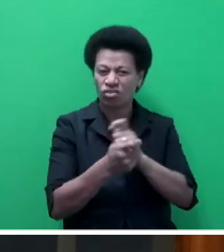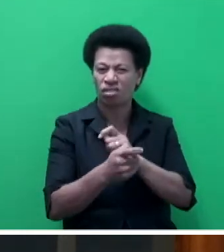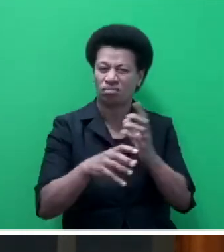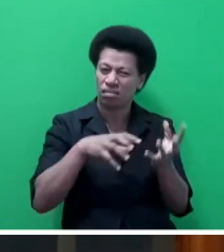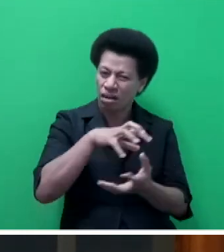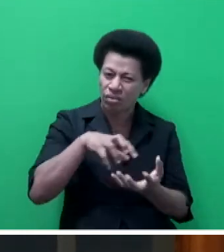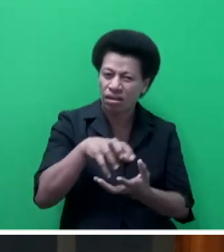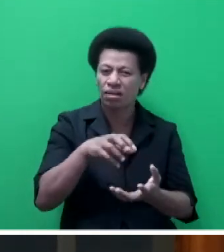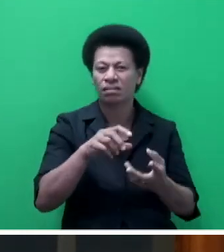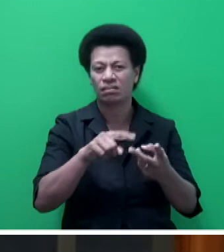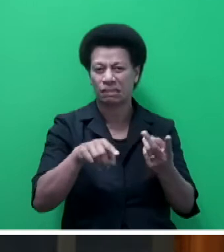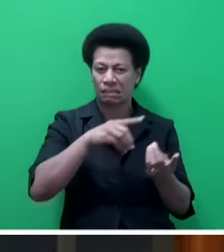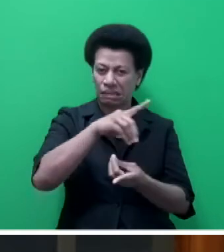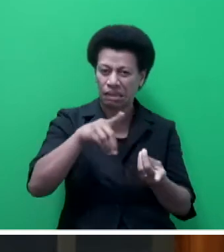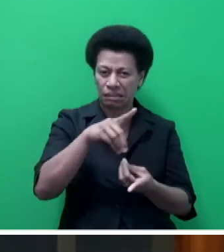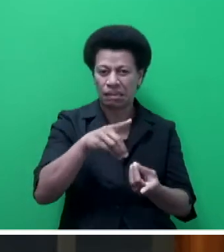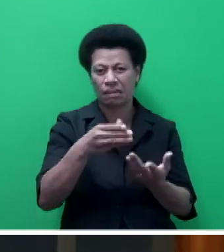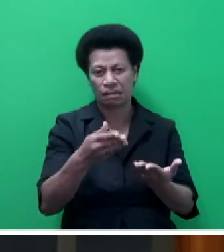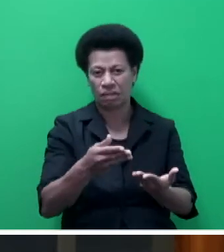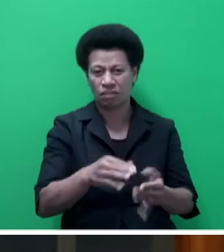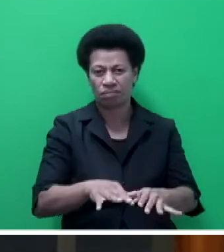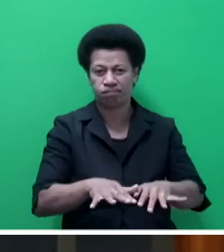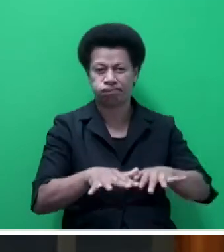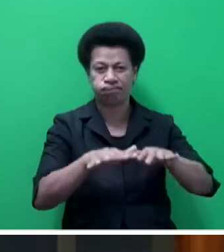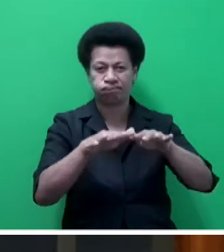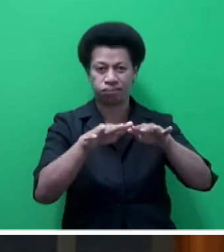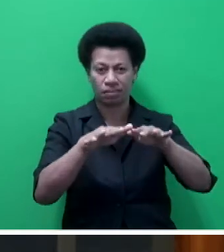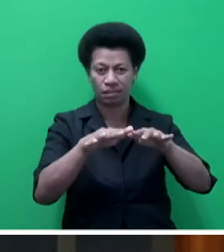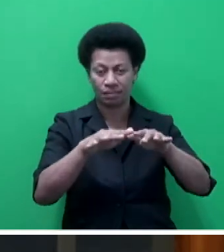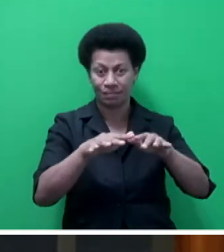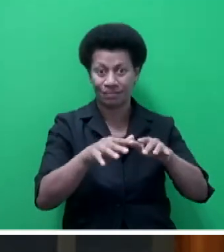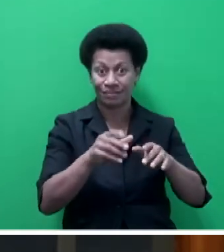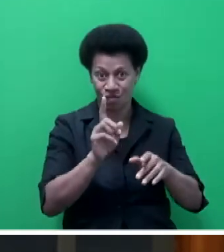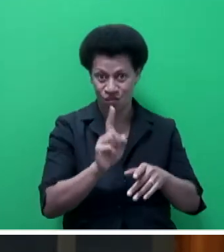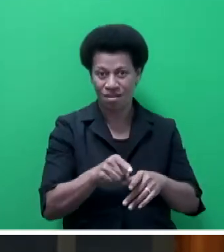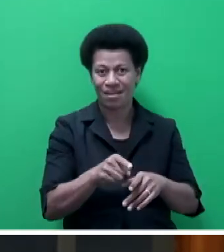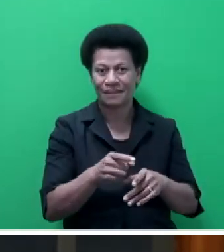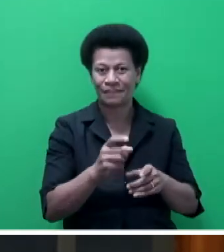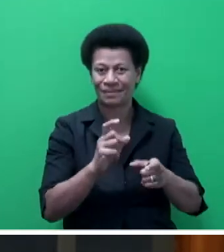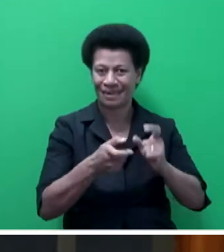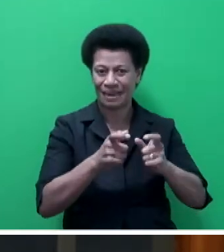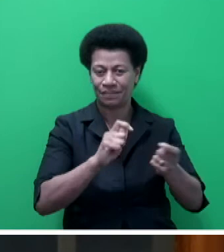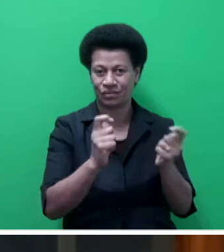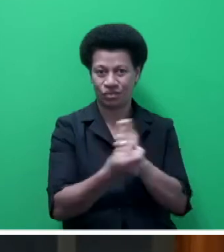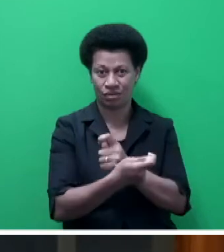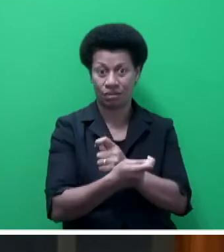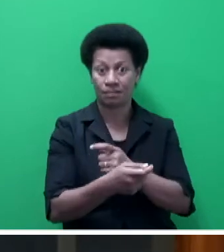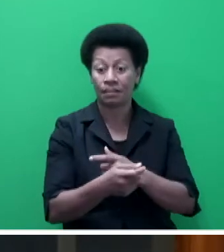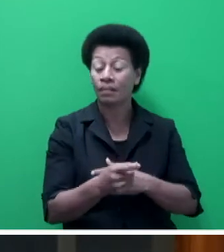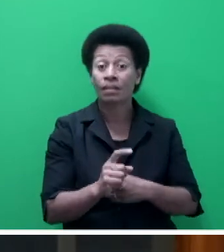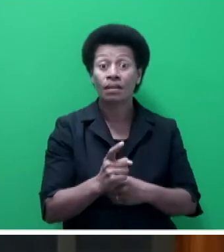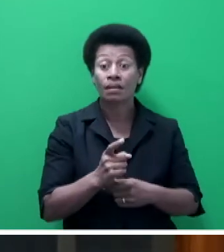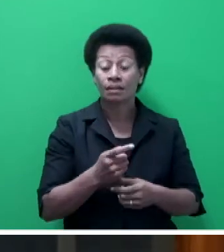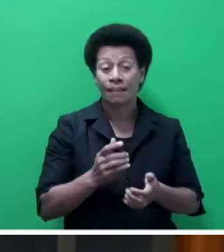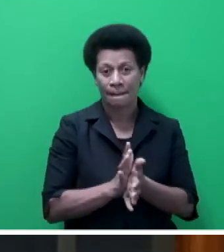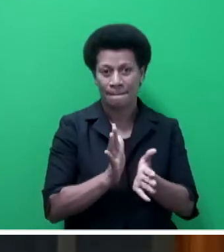Mr. Speaker, say, we were also very glad by your presence amongst the youth as